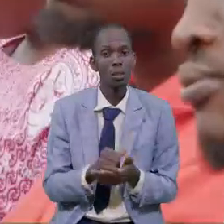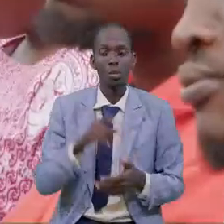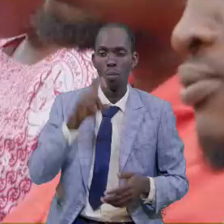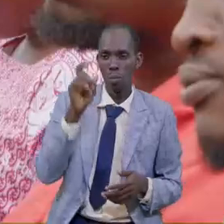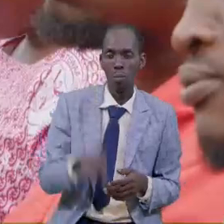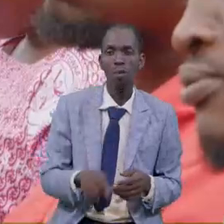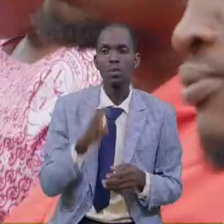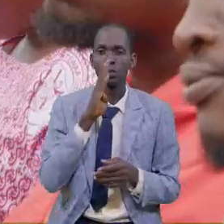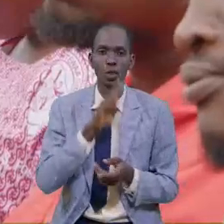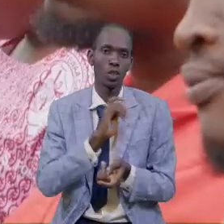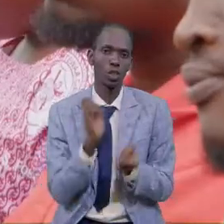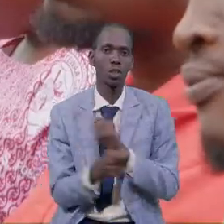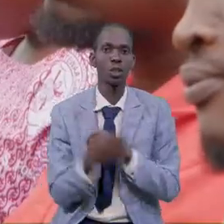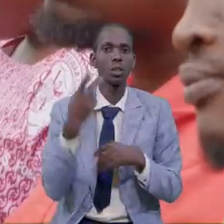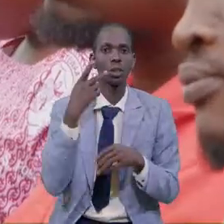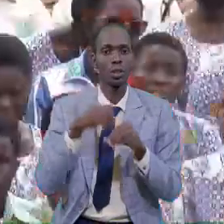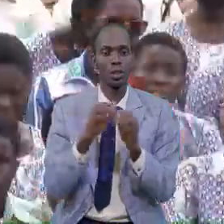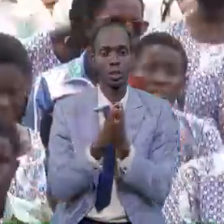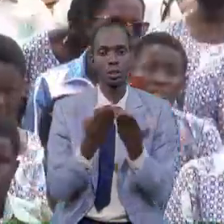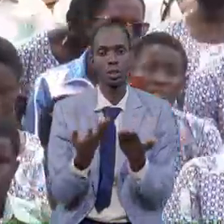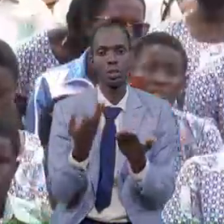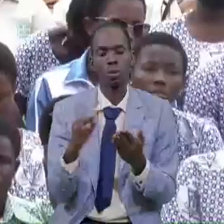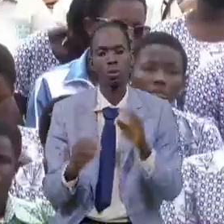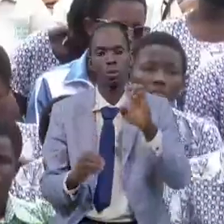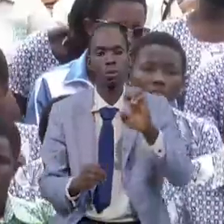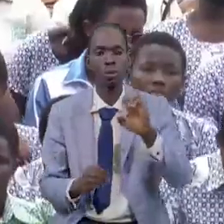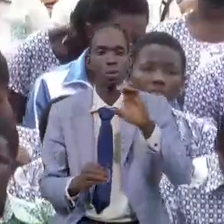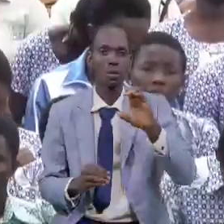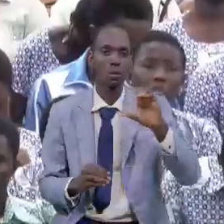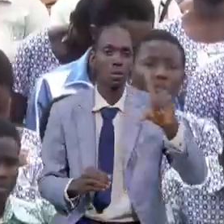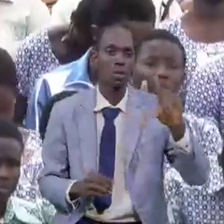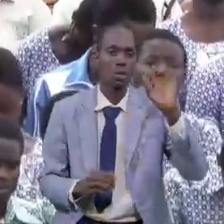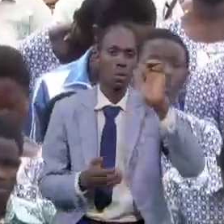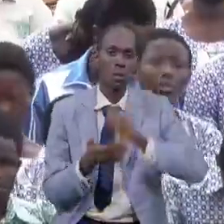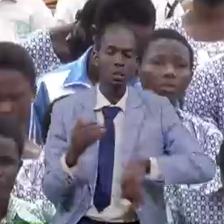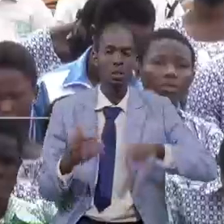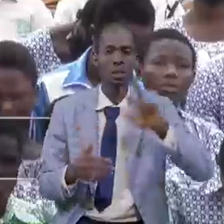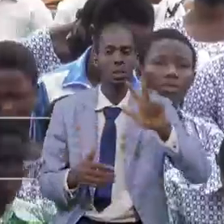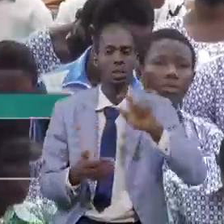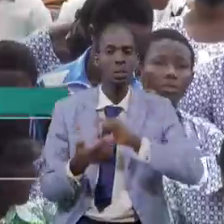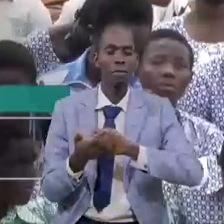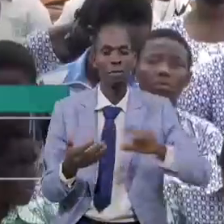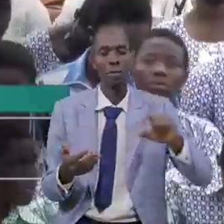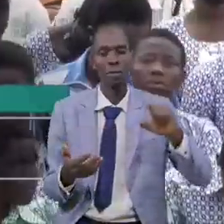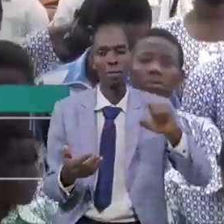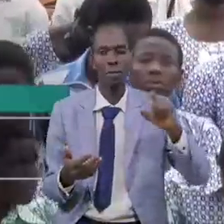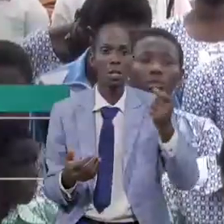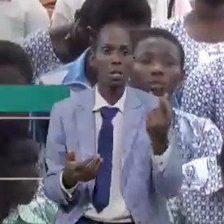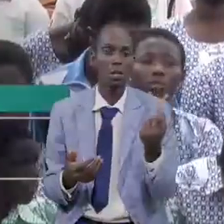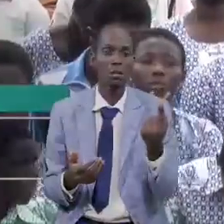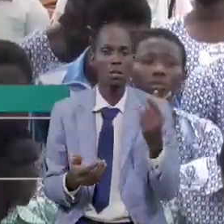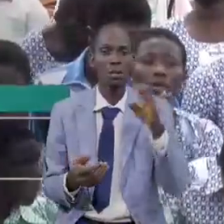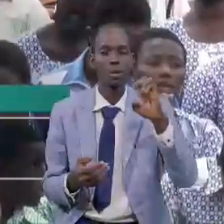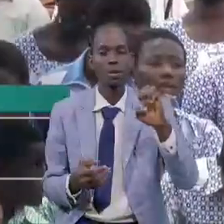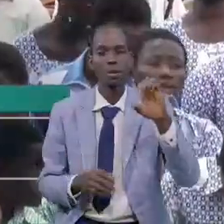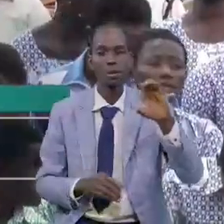at Ecclesiastes chapter 3. I'm reading here from verse 11. Ecclesiastes